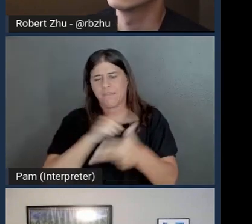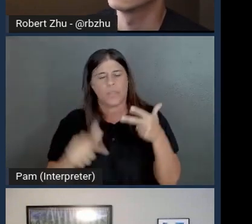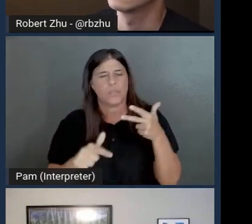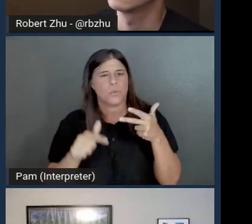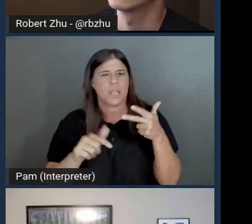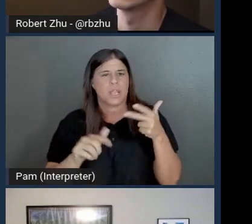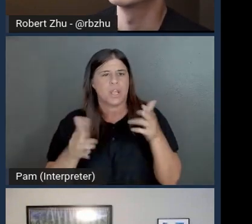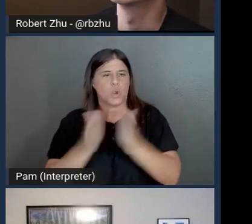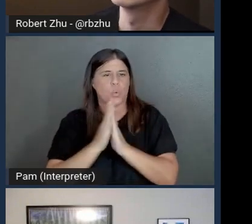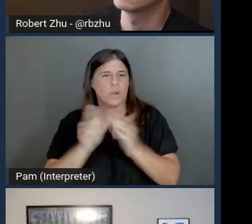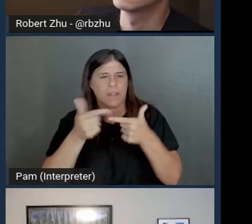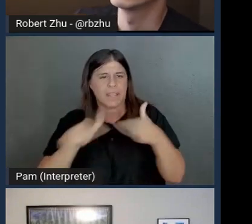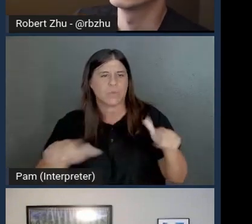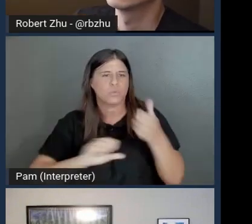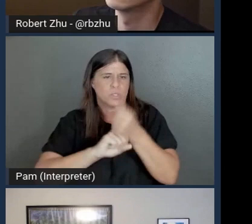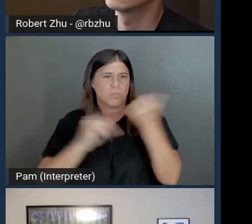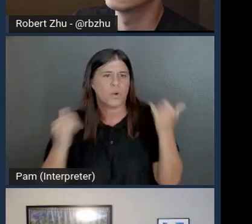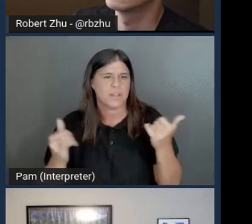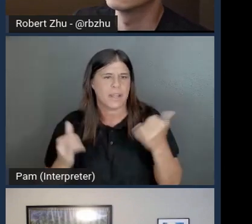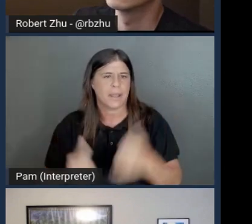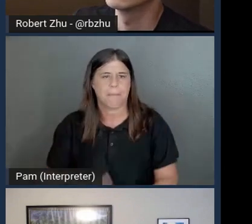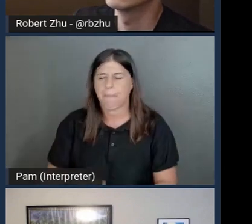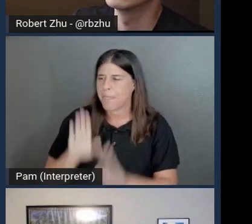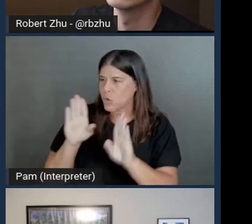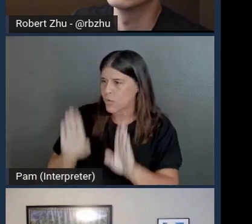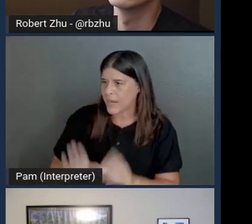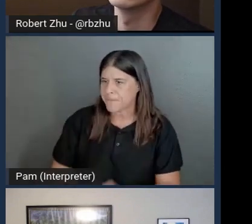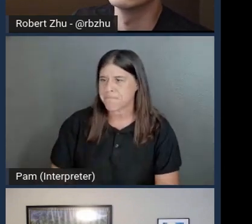today. Great.